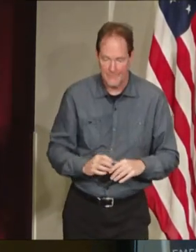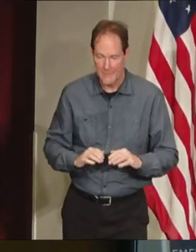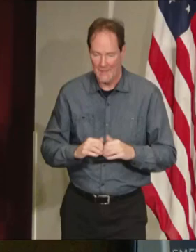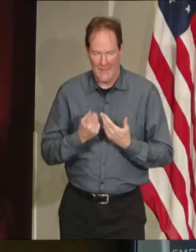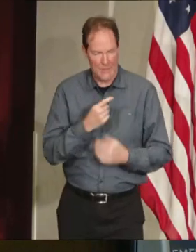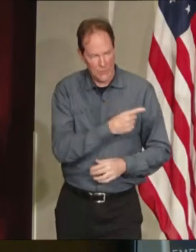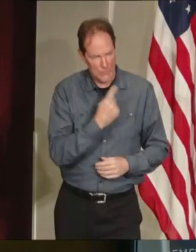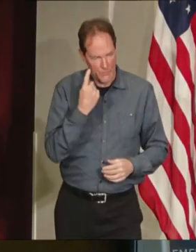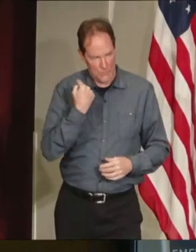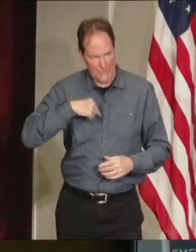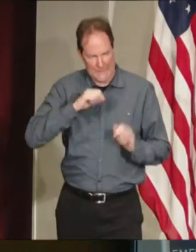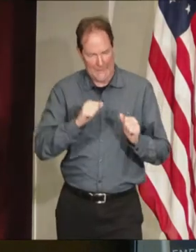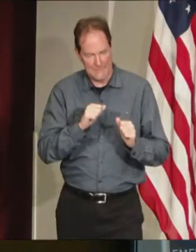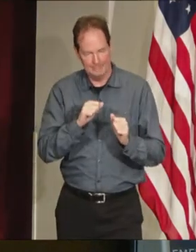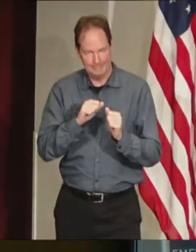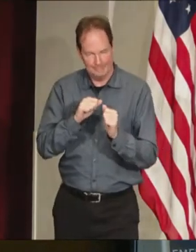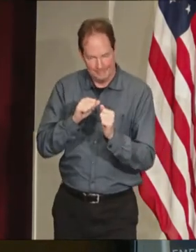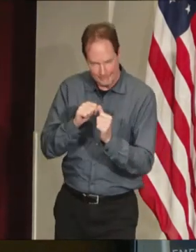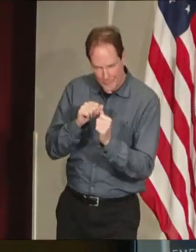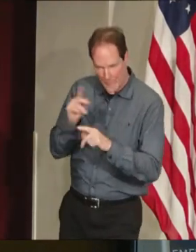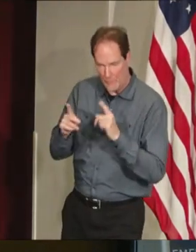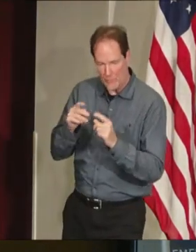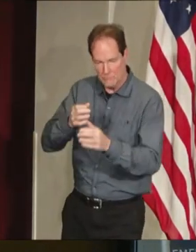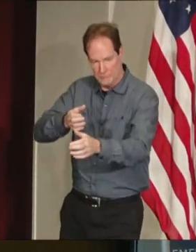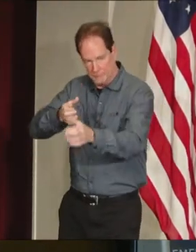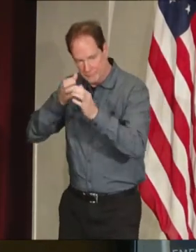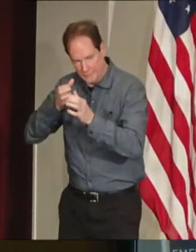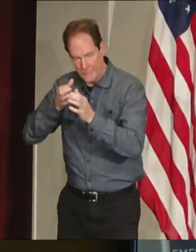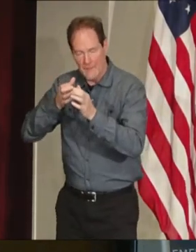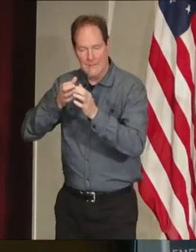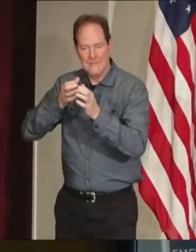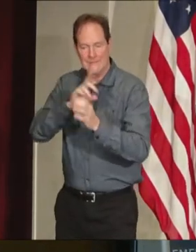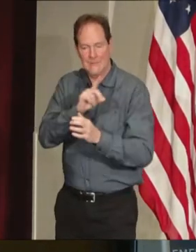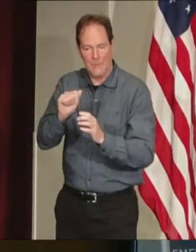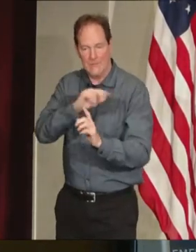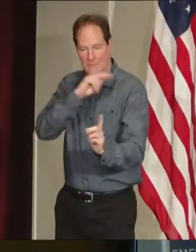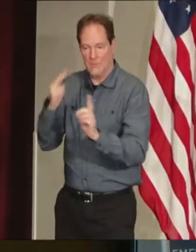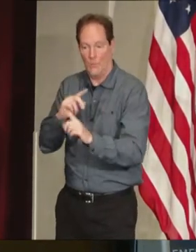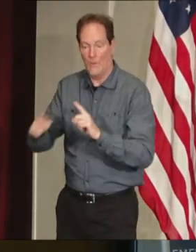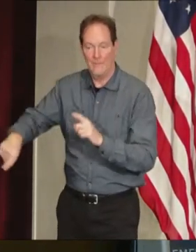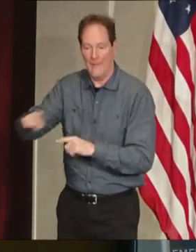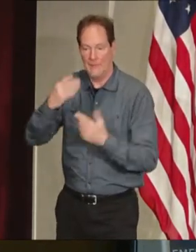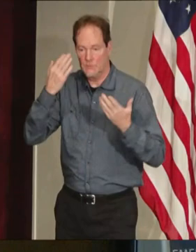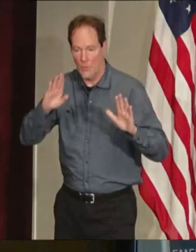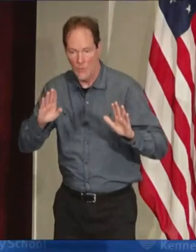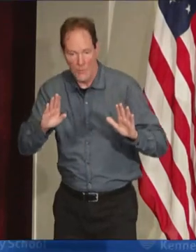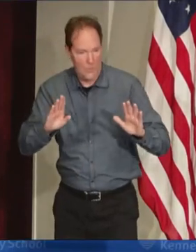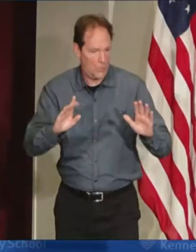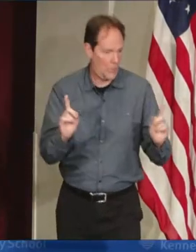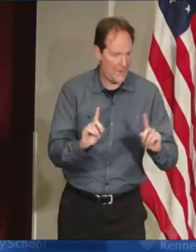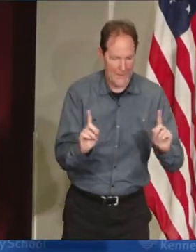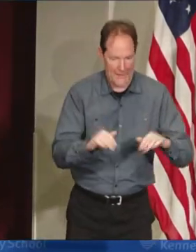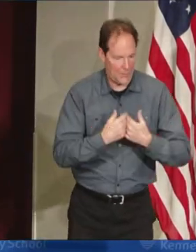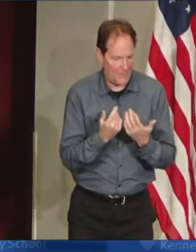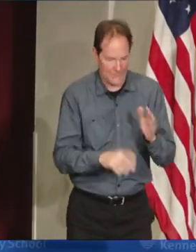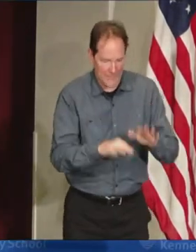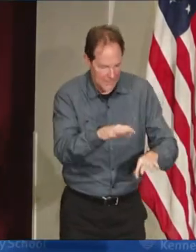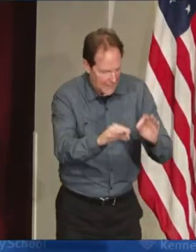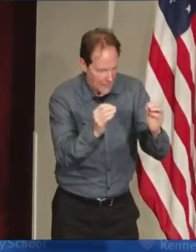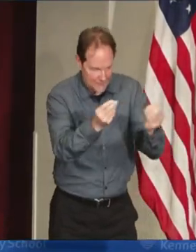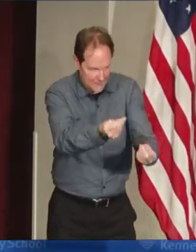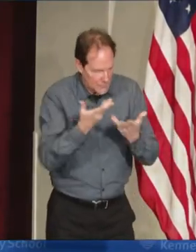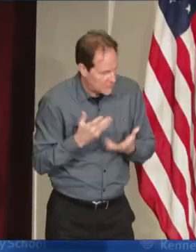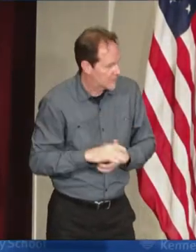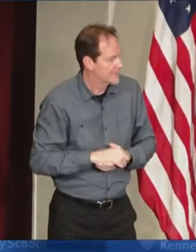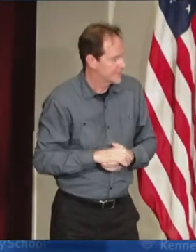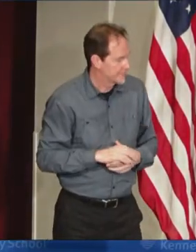sure that experts in those areas consider the disability perspective when they often don't know to look? So I would say there are a number of ways.